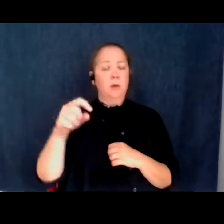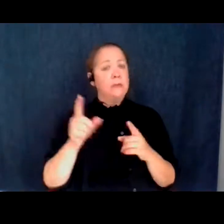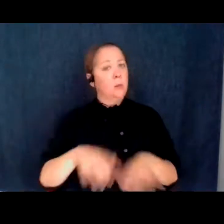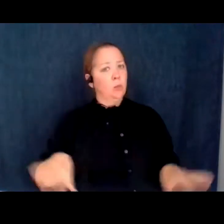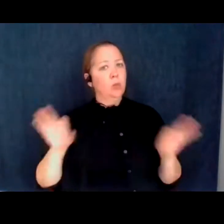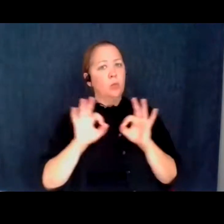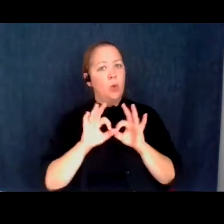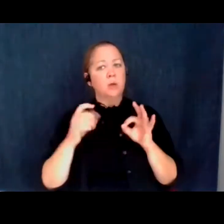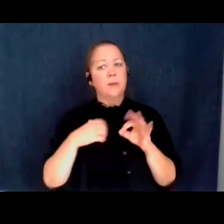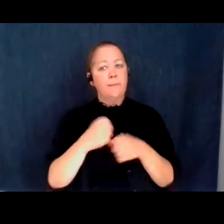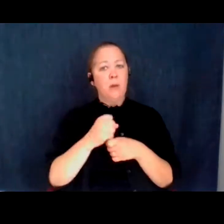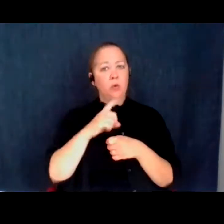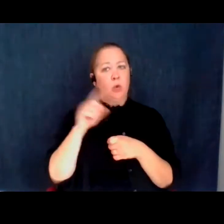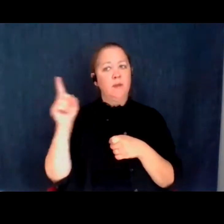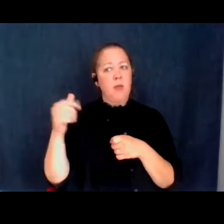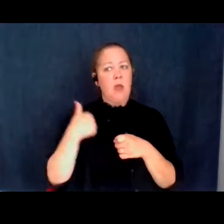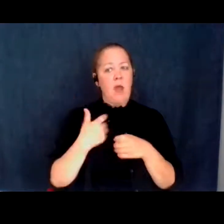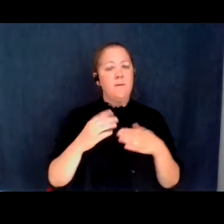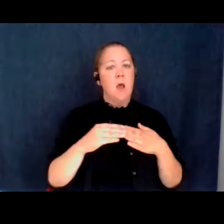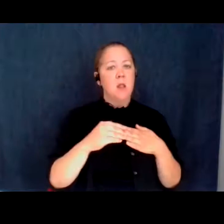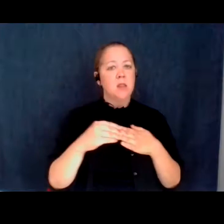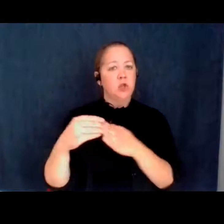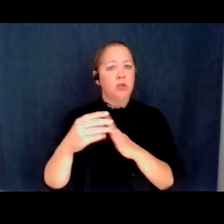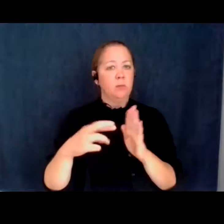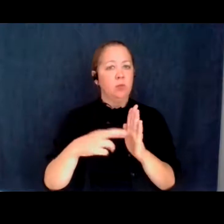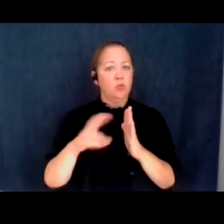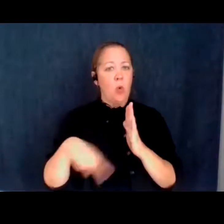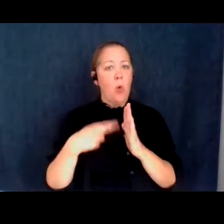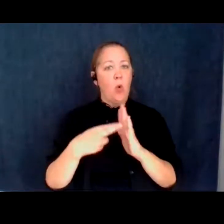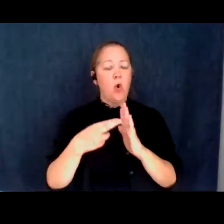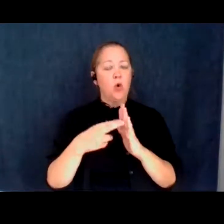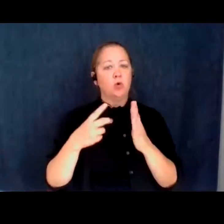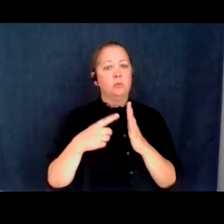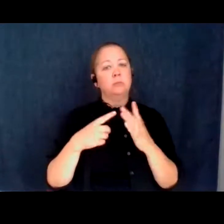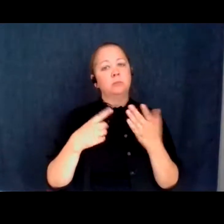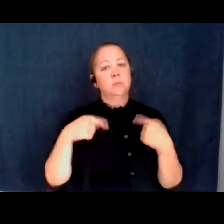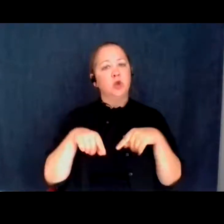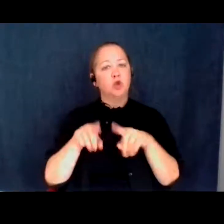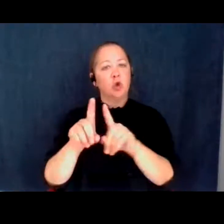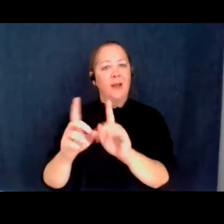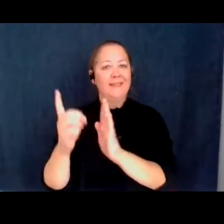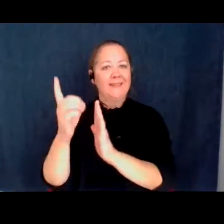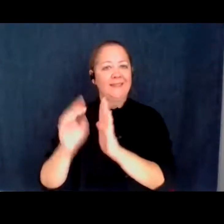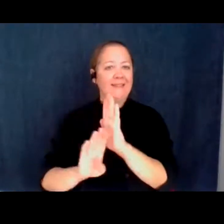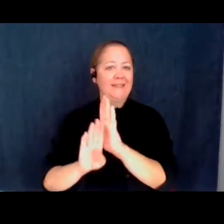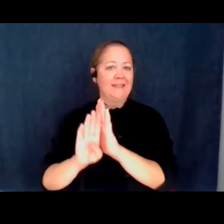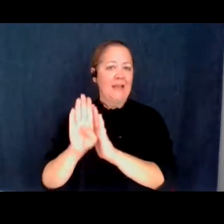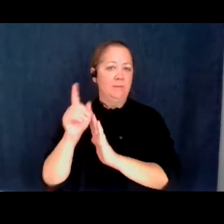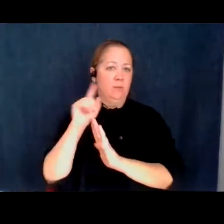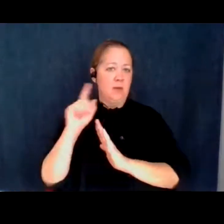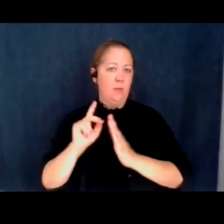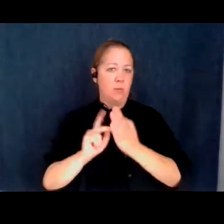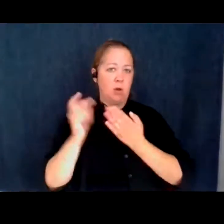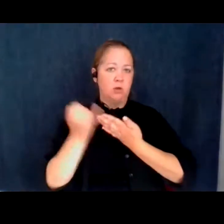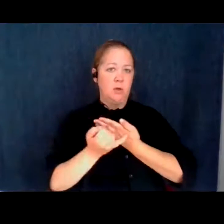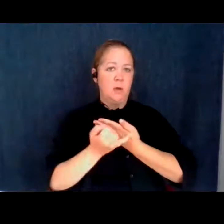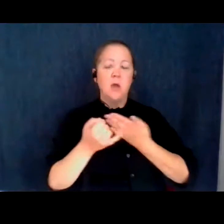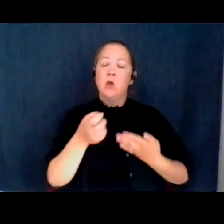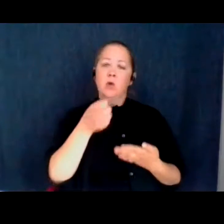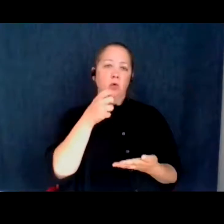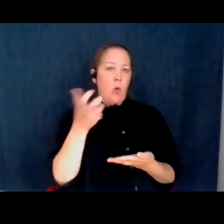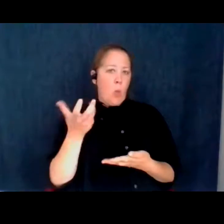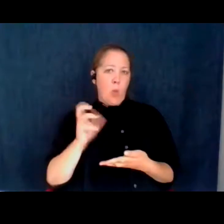and planning positions during the design of that project. So you don't just want a project that helps the disability community if you haven't asked and involved